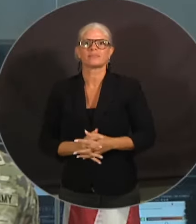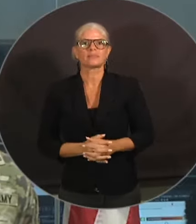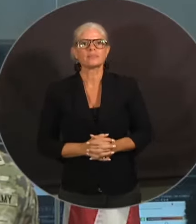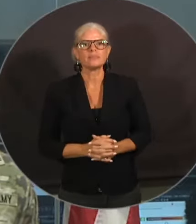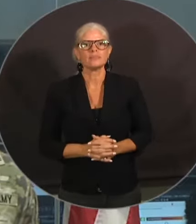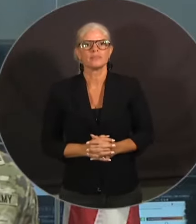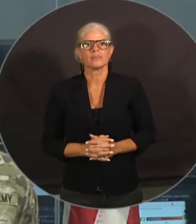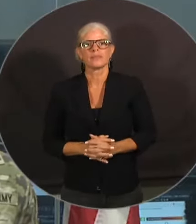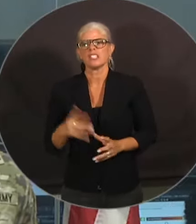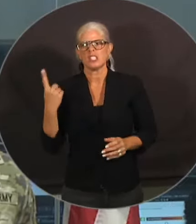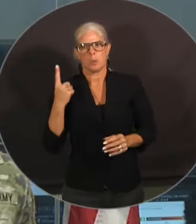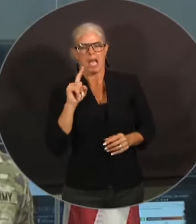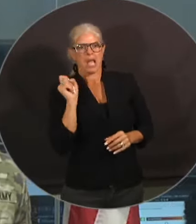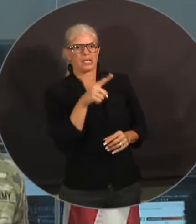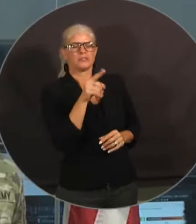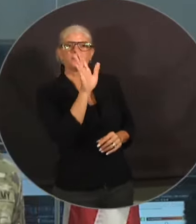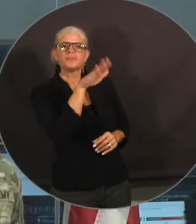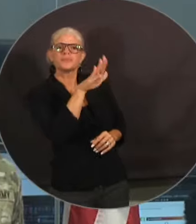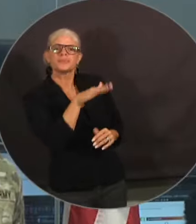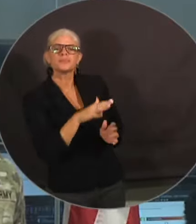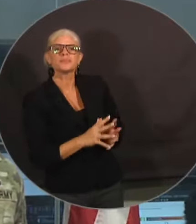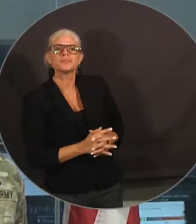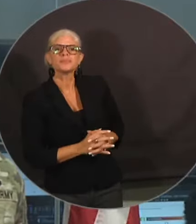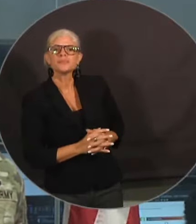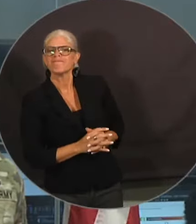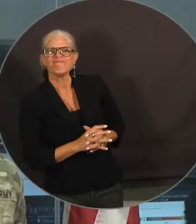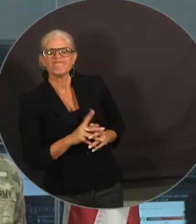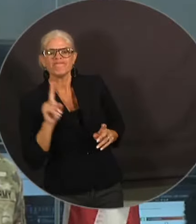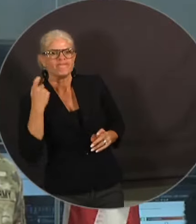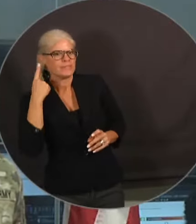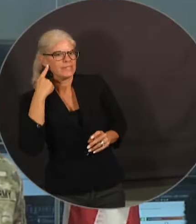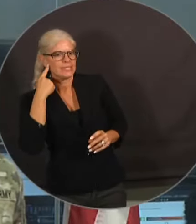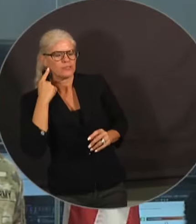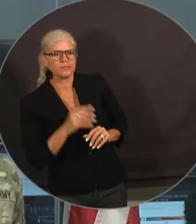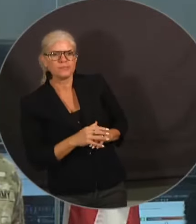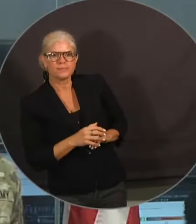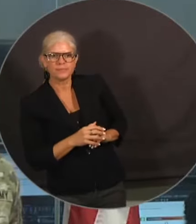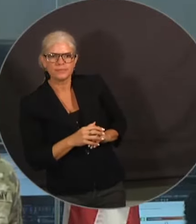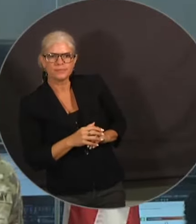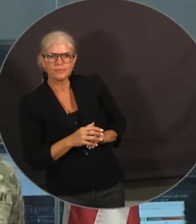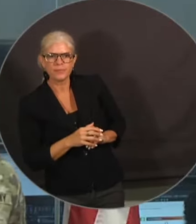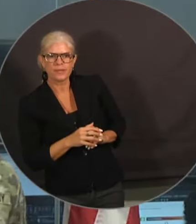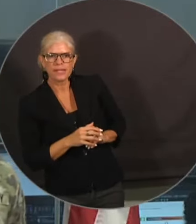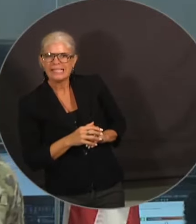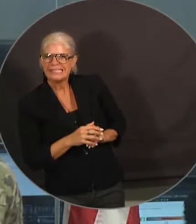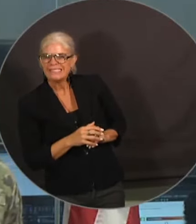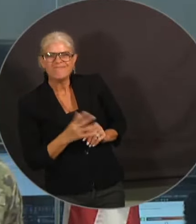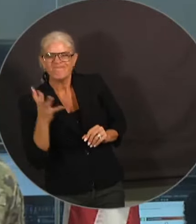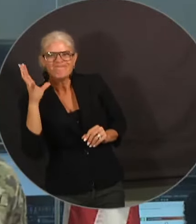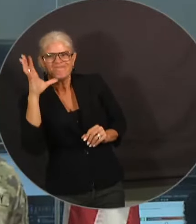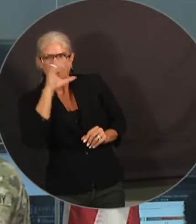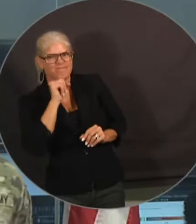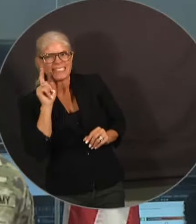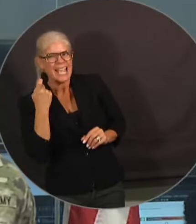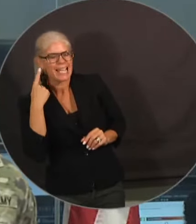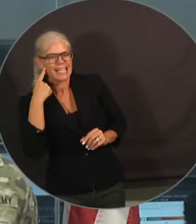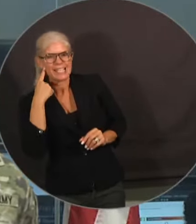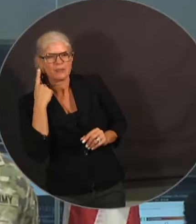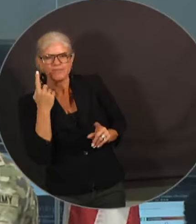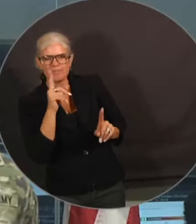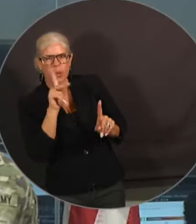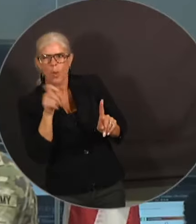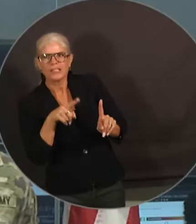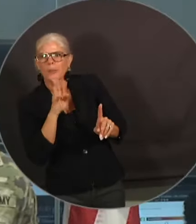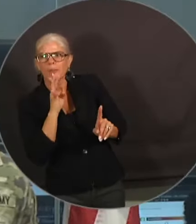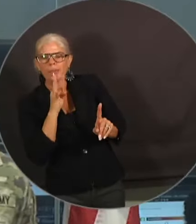control device around it? Yeah. We filled dozens of missions. I can code you out and get you a Okay. All right.